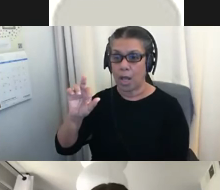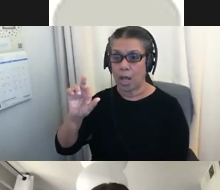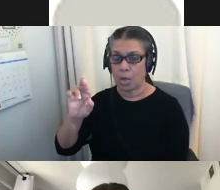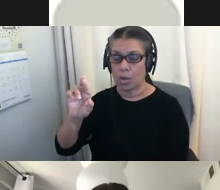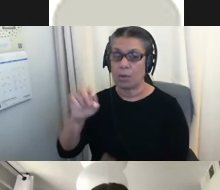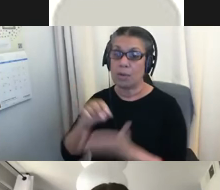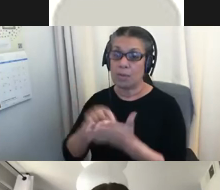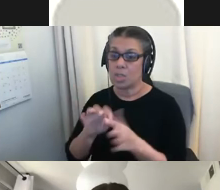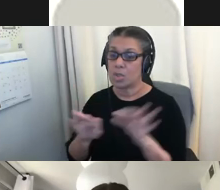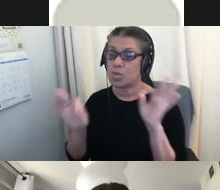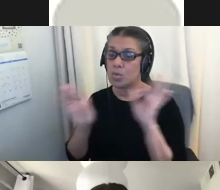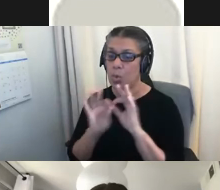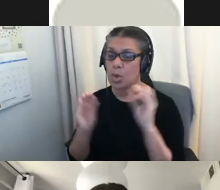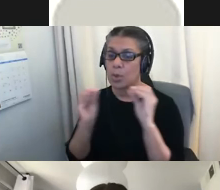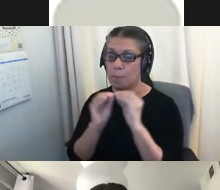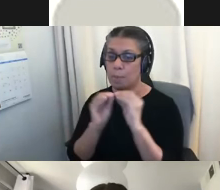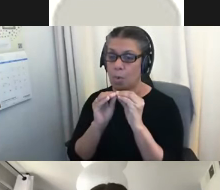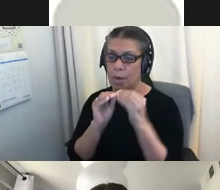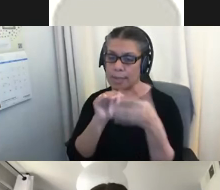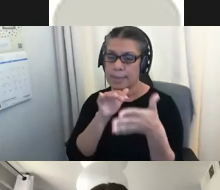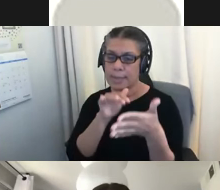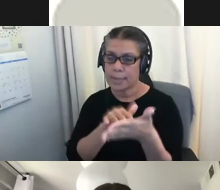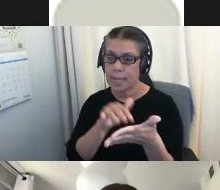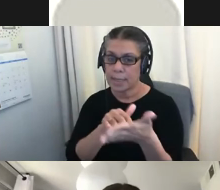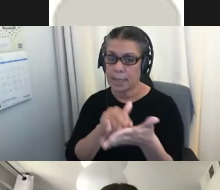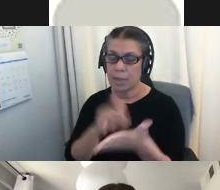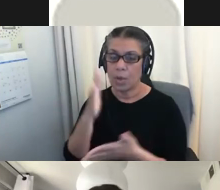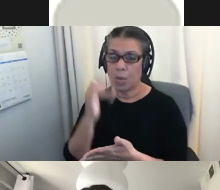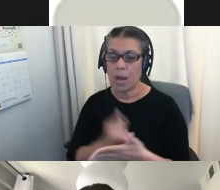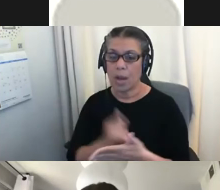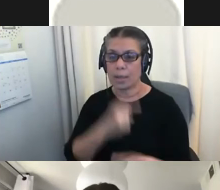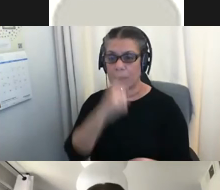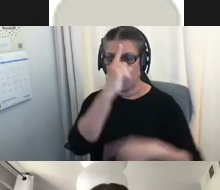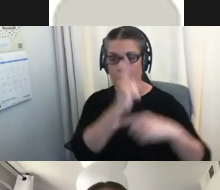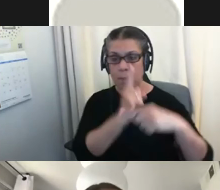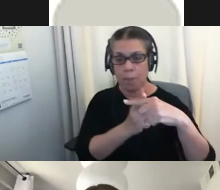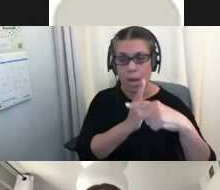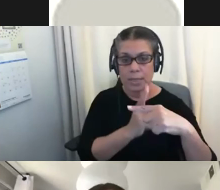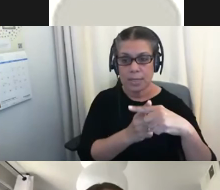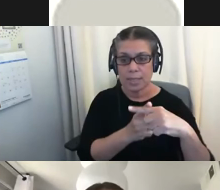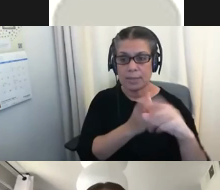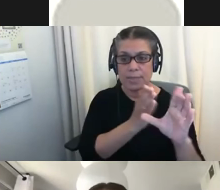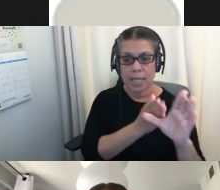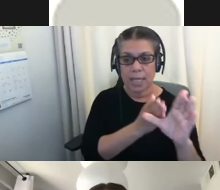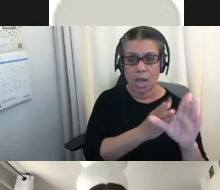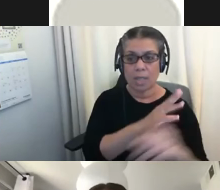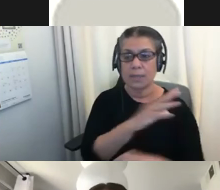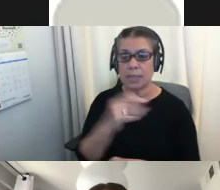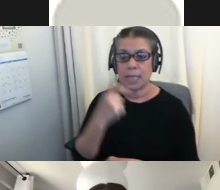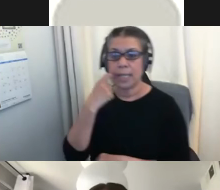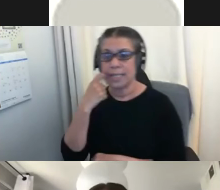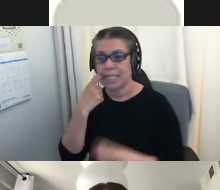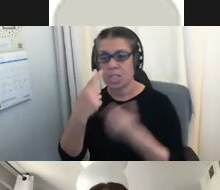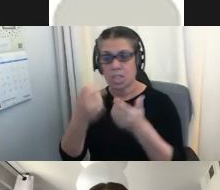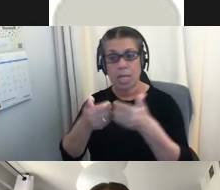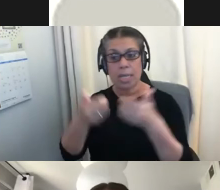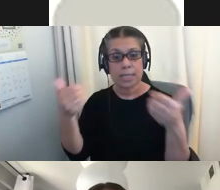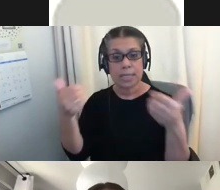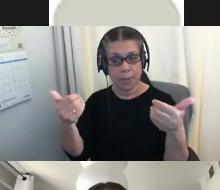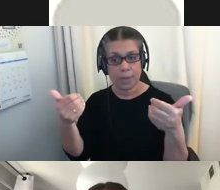worth further exploring, because positive psychology and addiction are kind of like separated, and a lot of